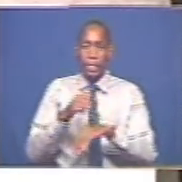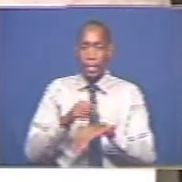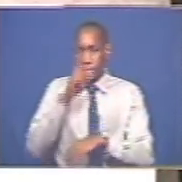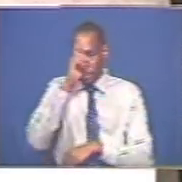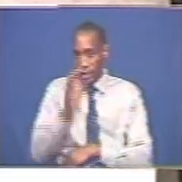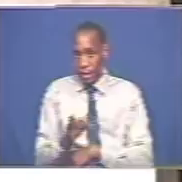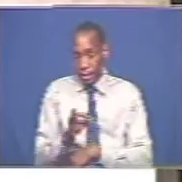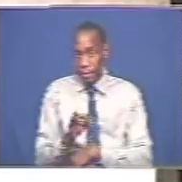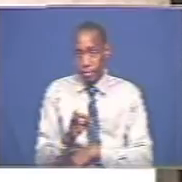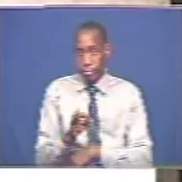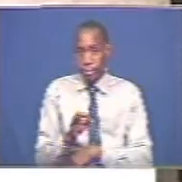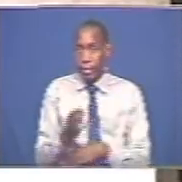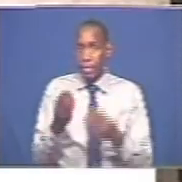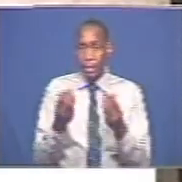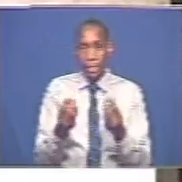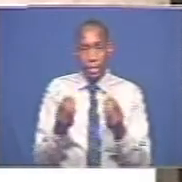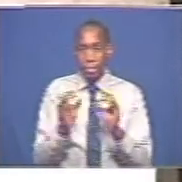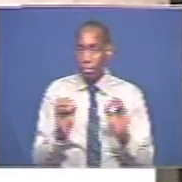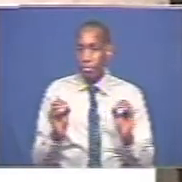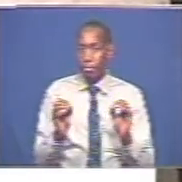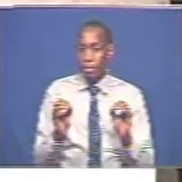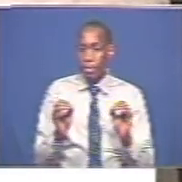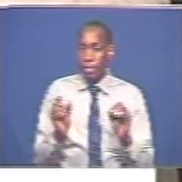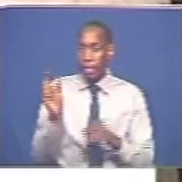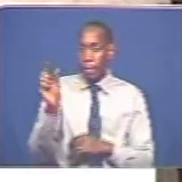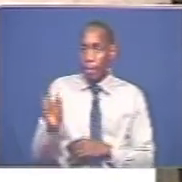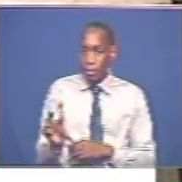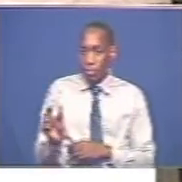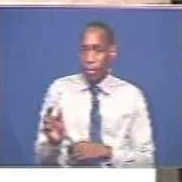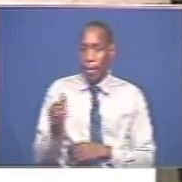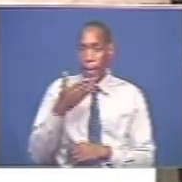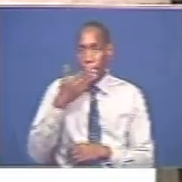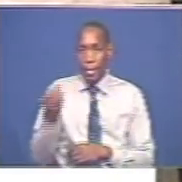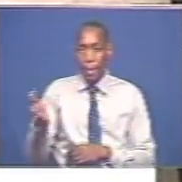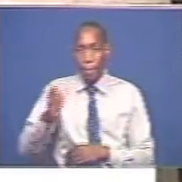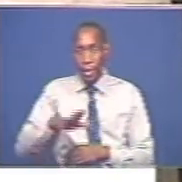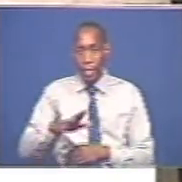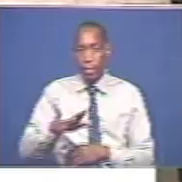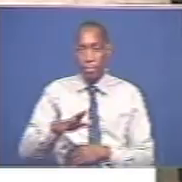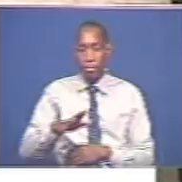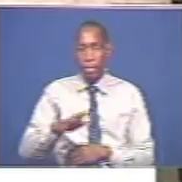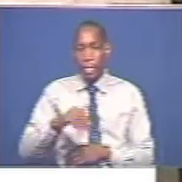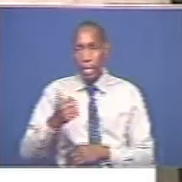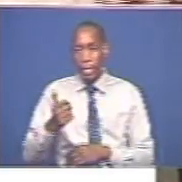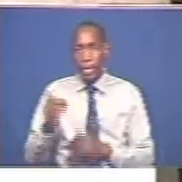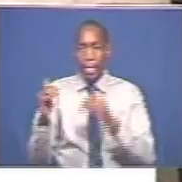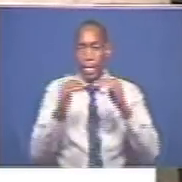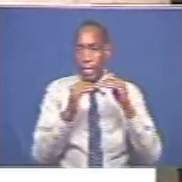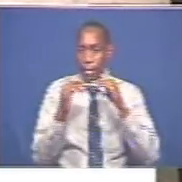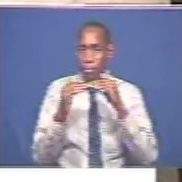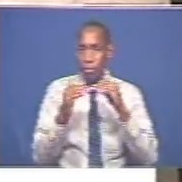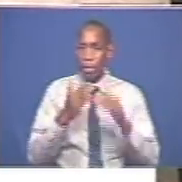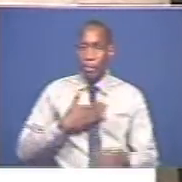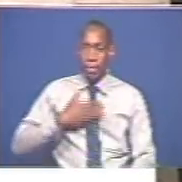worse, it is not very easy also to tell that now he's better, he'll go back to, mm, the most severe. So I